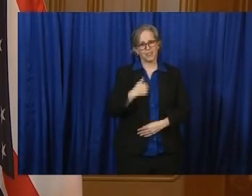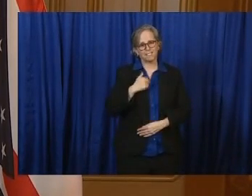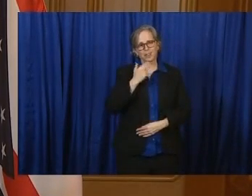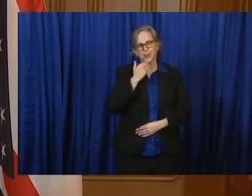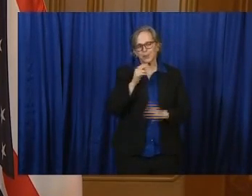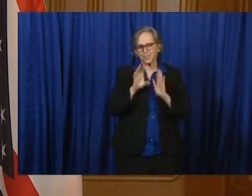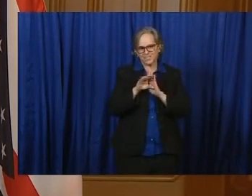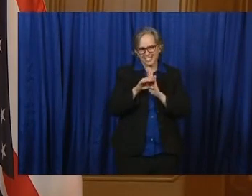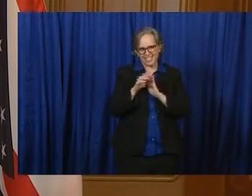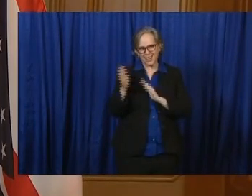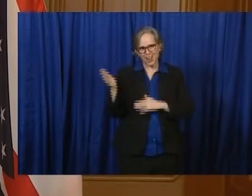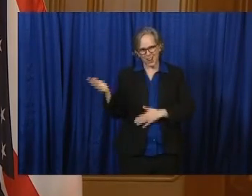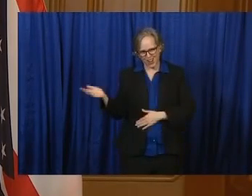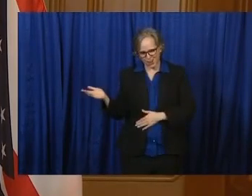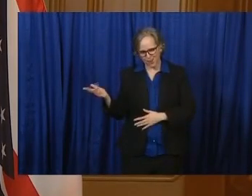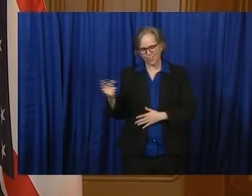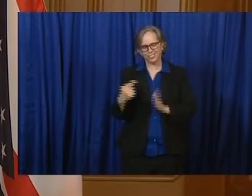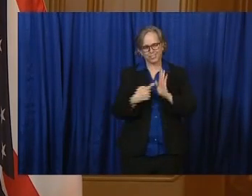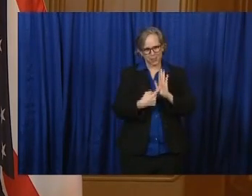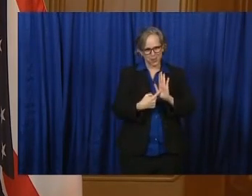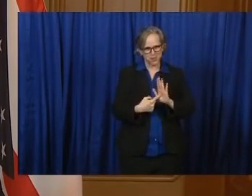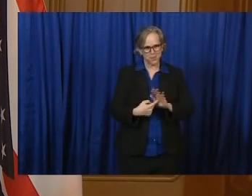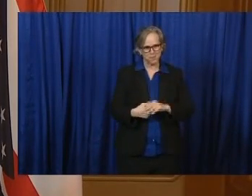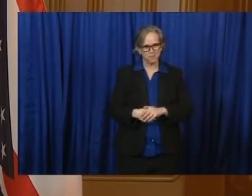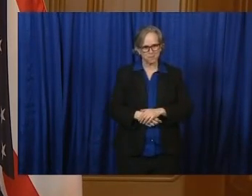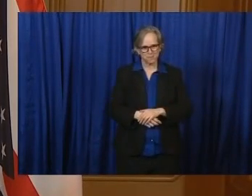like to roll, and if we could do that.